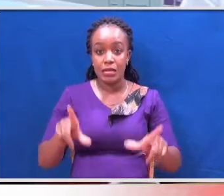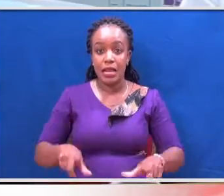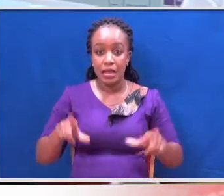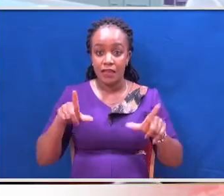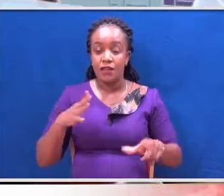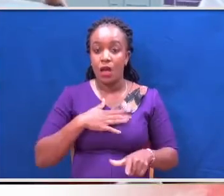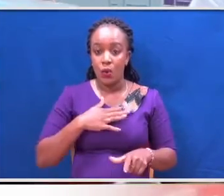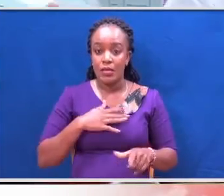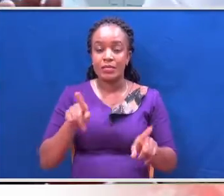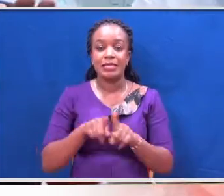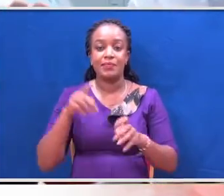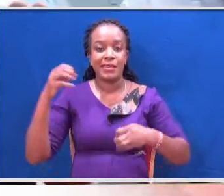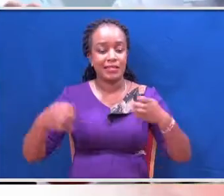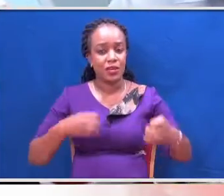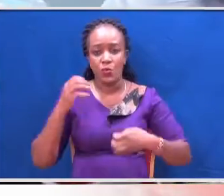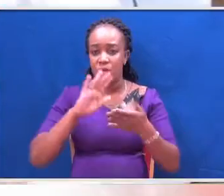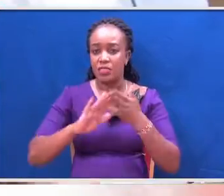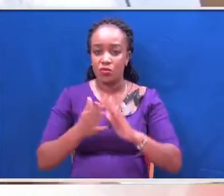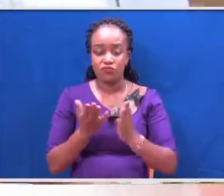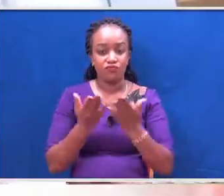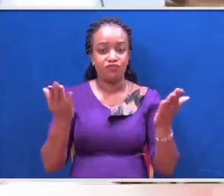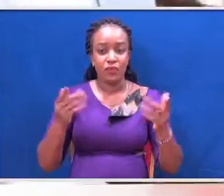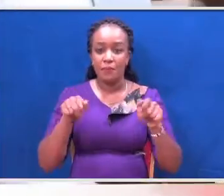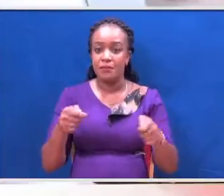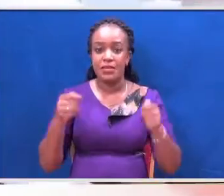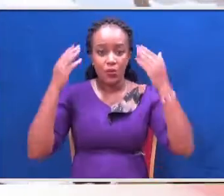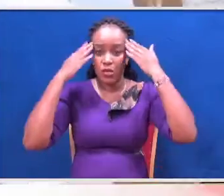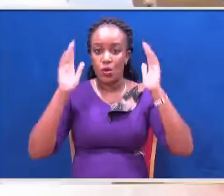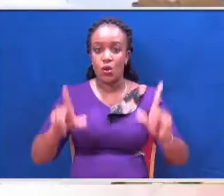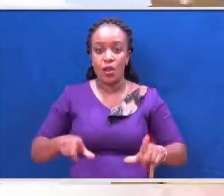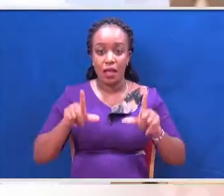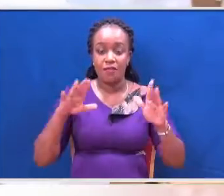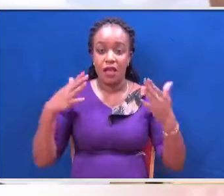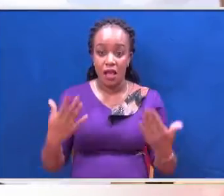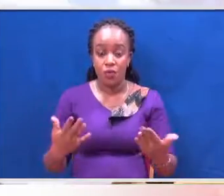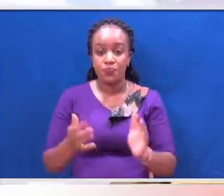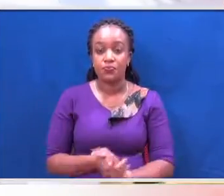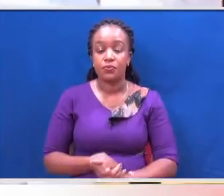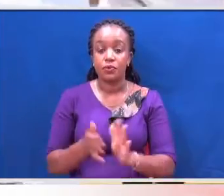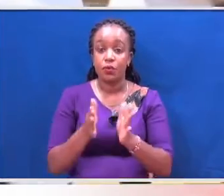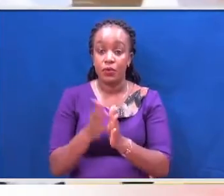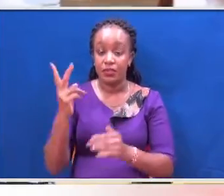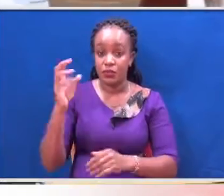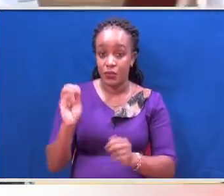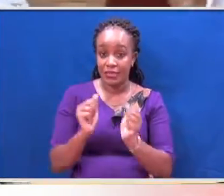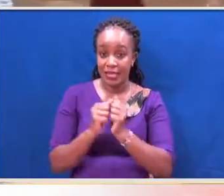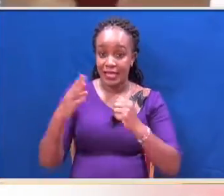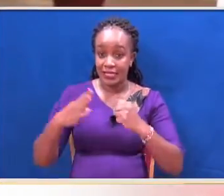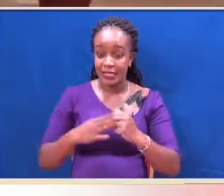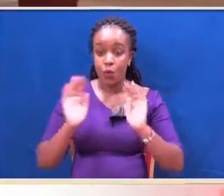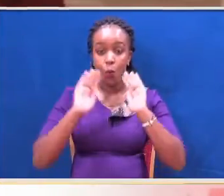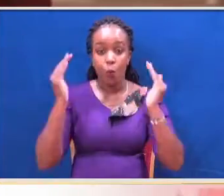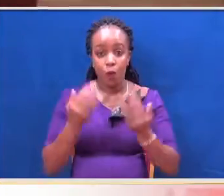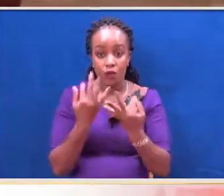mnatuentertain. Without you hatujui vile tungekuwa tunakaa. According to the 2019 World Press Freedom Index, Kenya was ranked